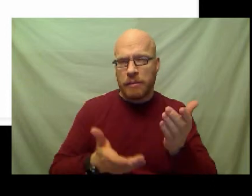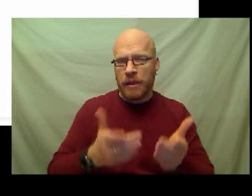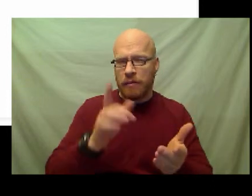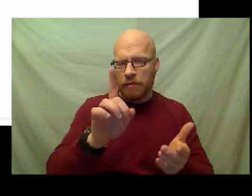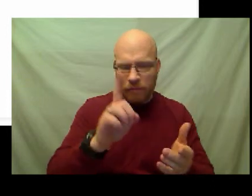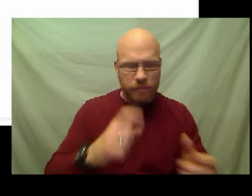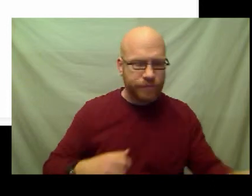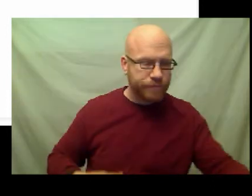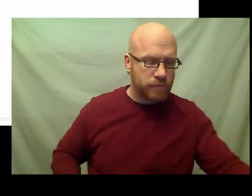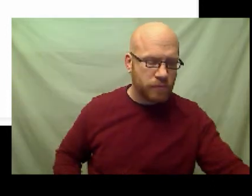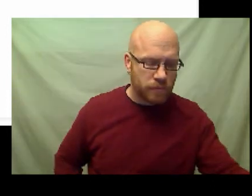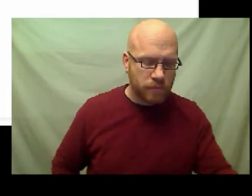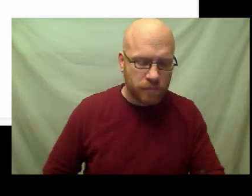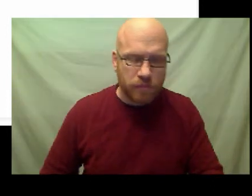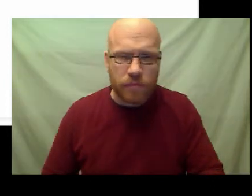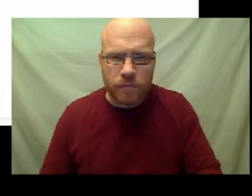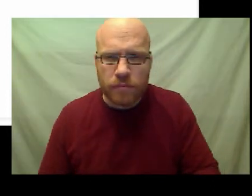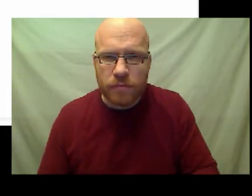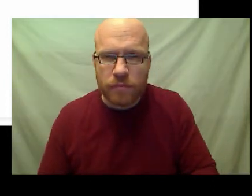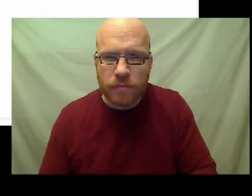Possibly. Let's look at it. Let's see what happens.